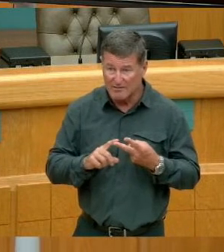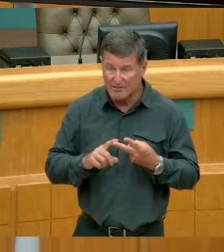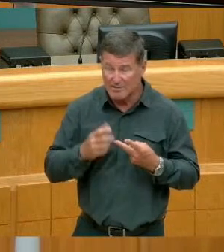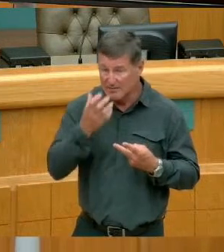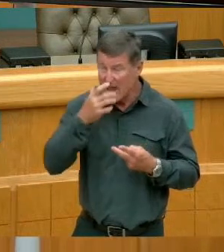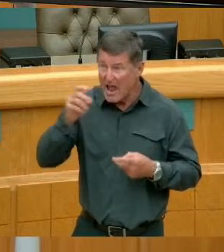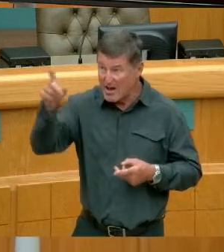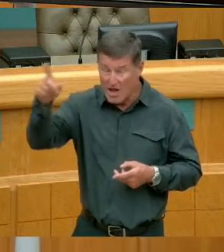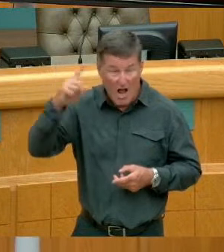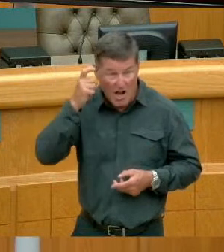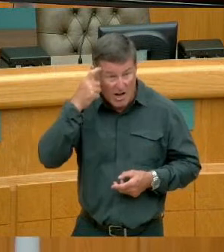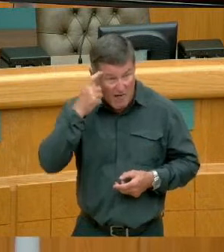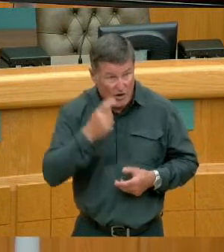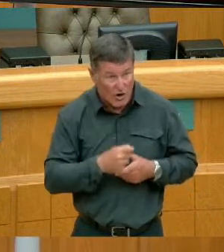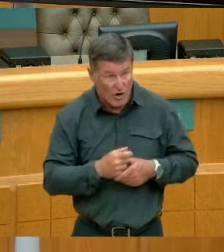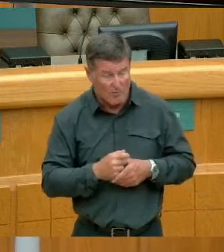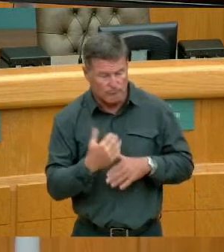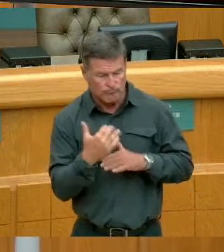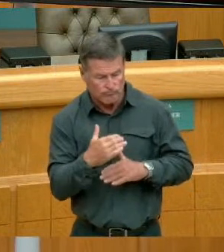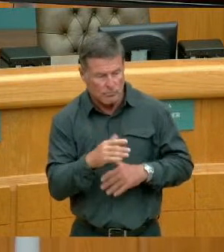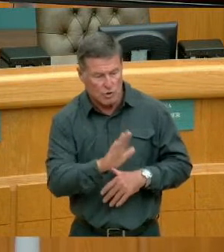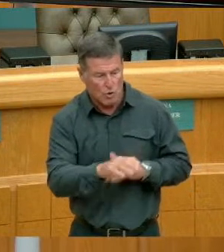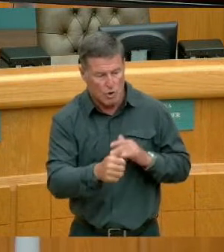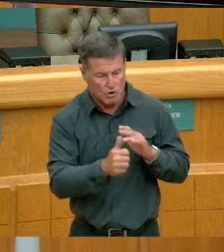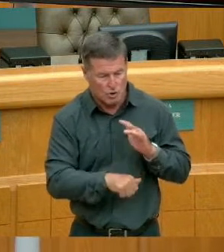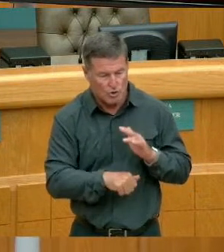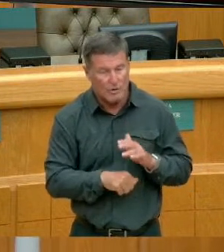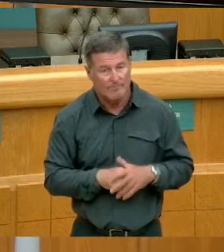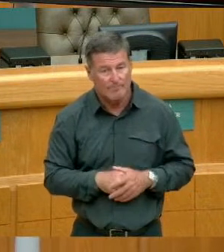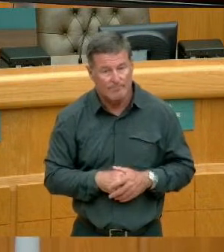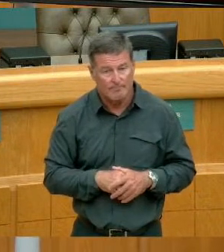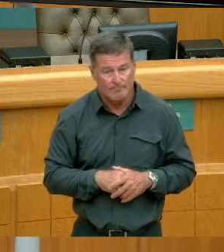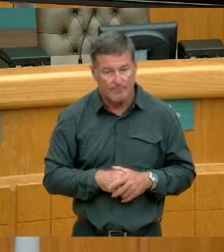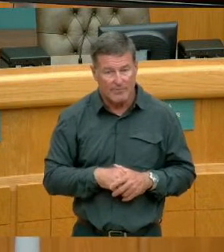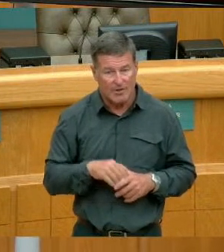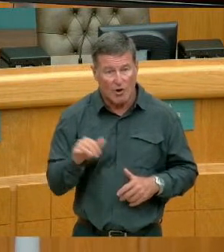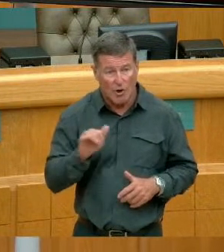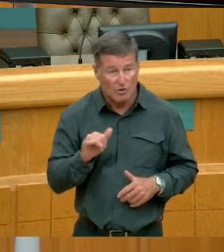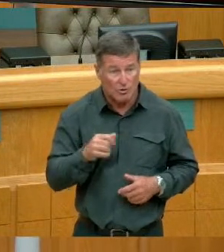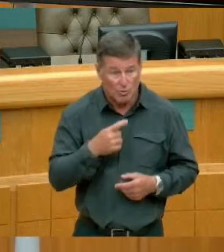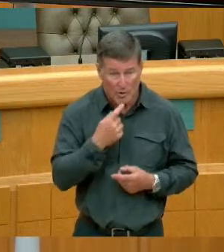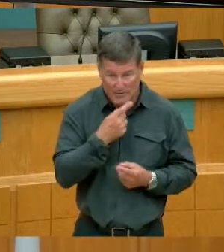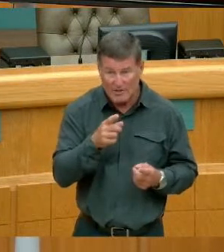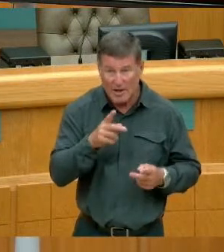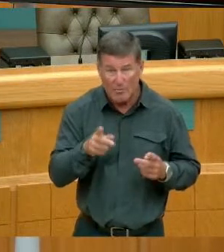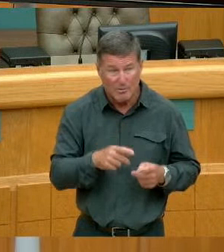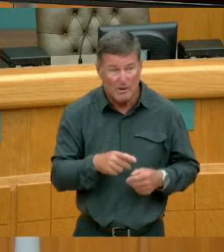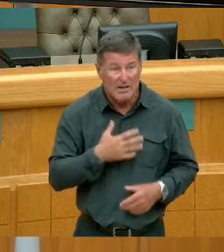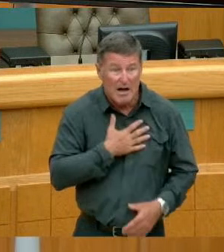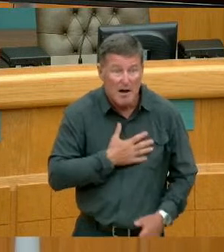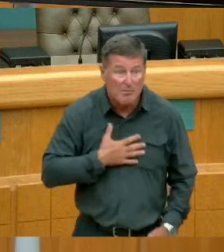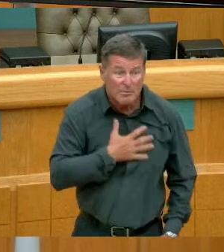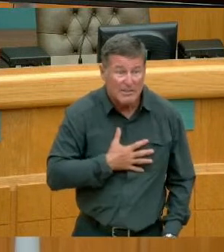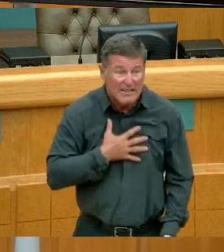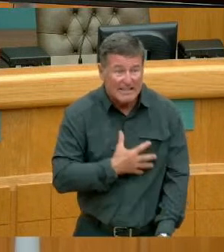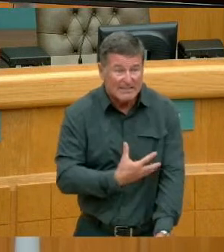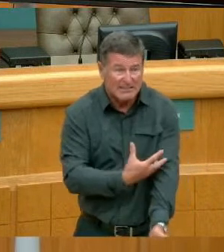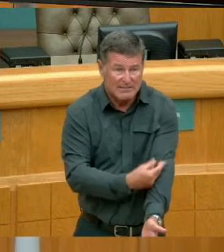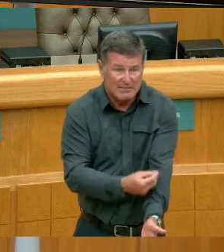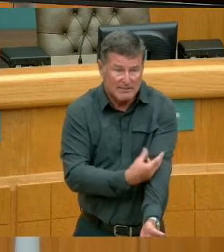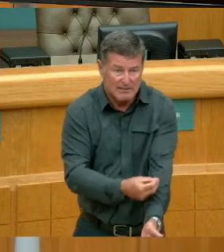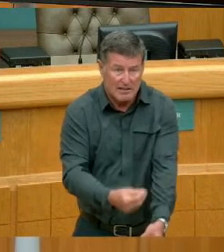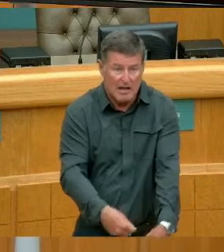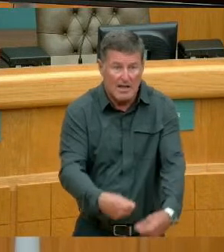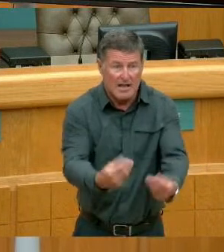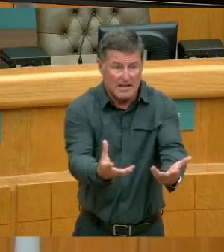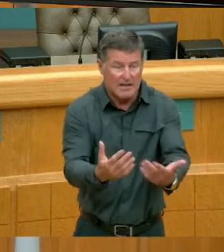governor restrict our surgeries. It's a sad day that we have to call upon those to give blood to save others. And